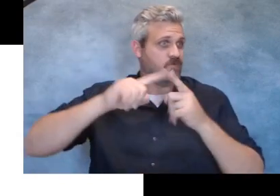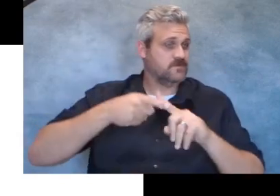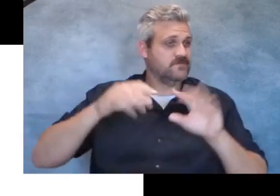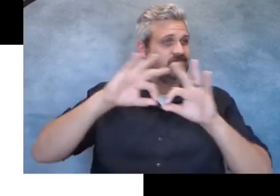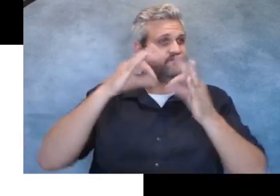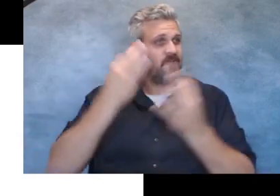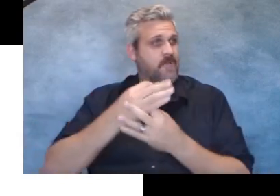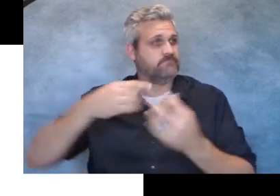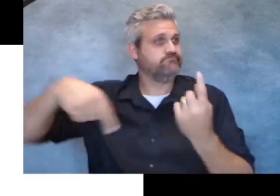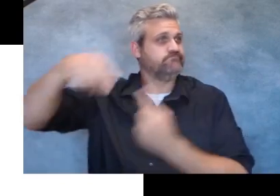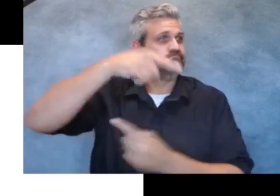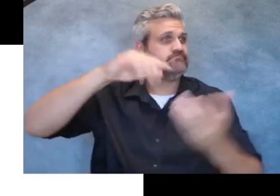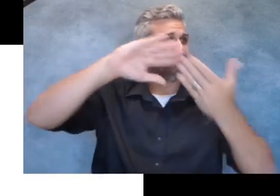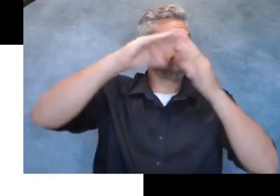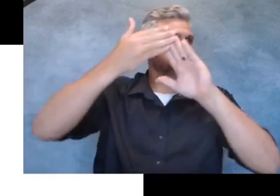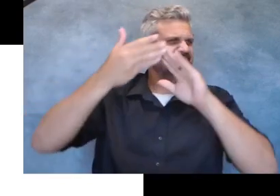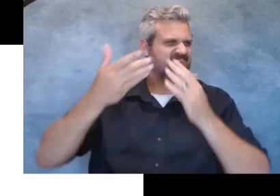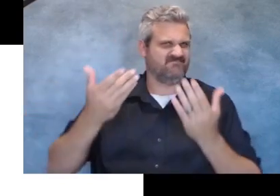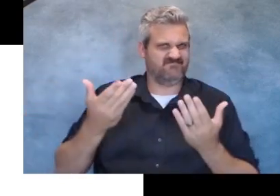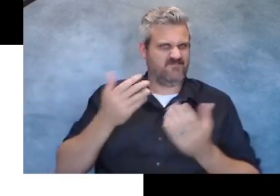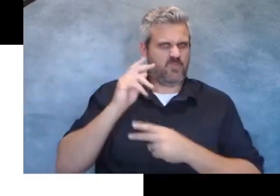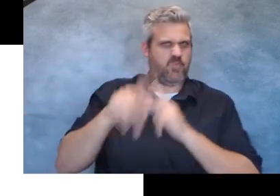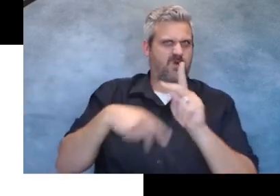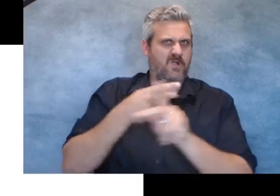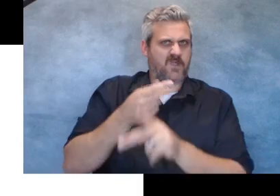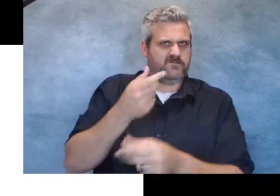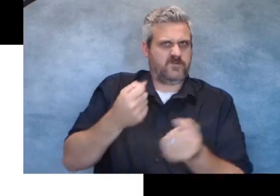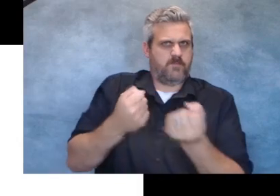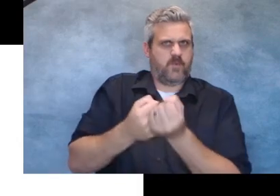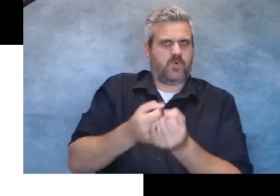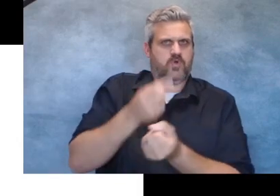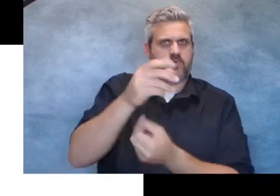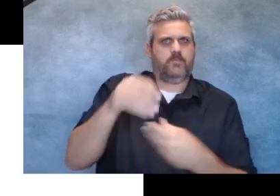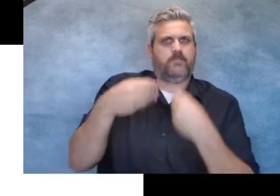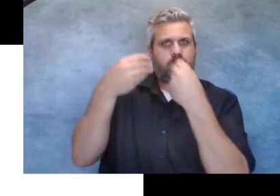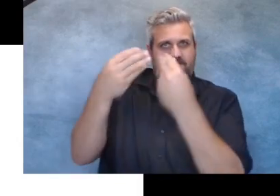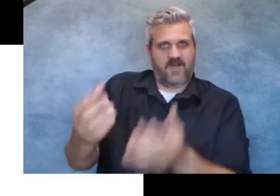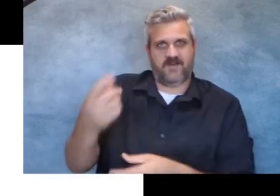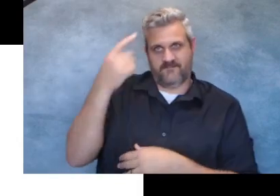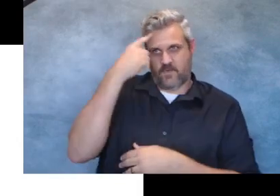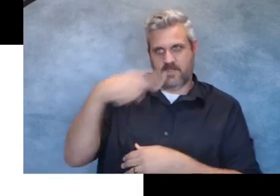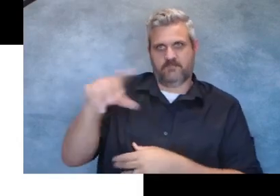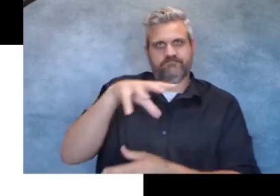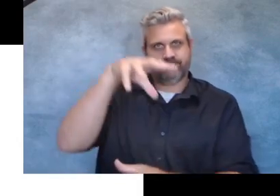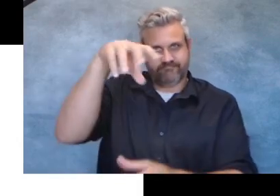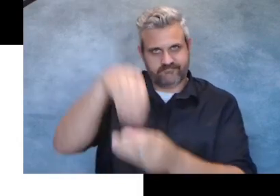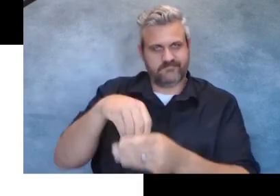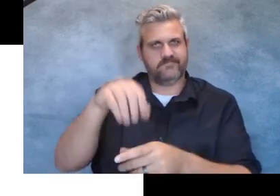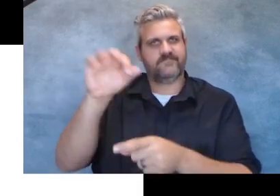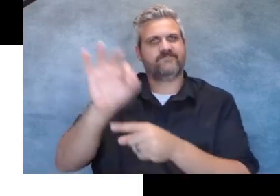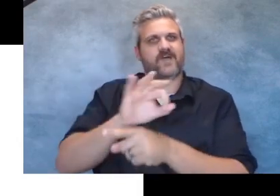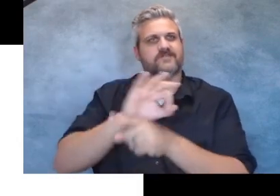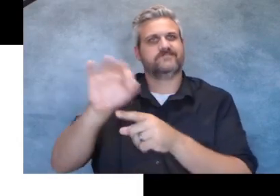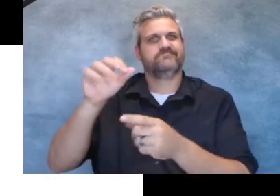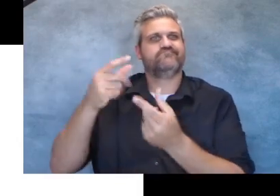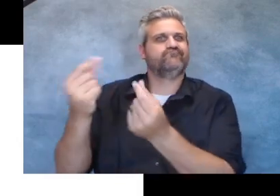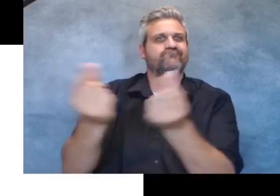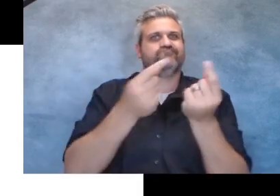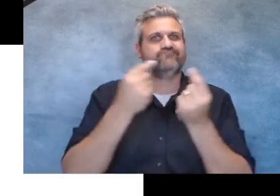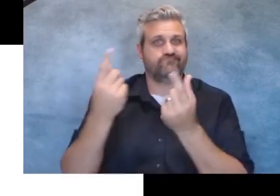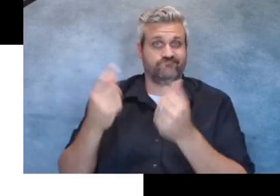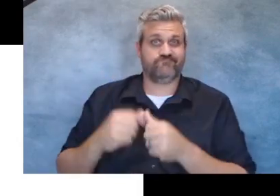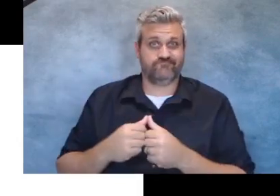around town. What support do you have to provide to your student in order for them to participate and function in those